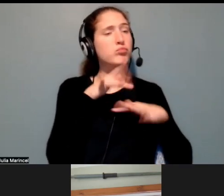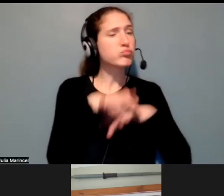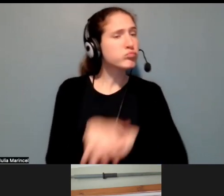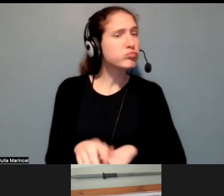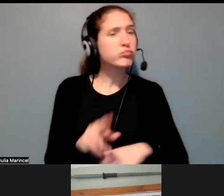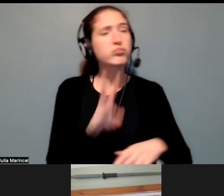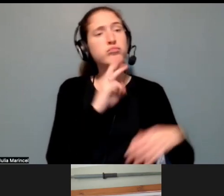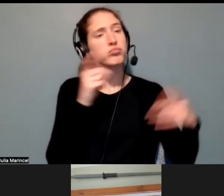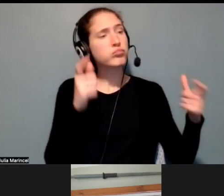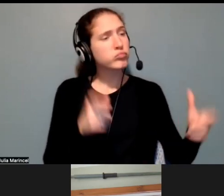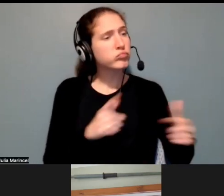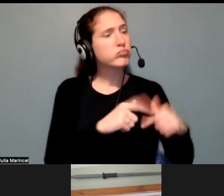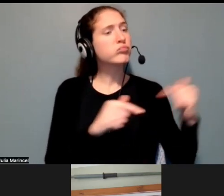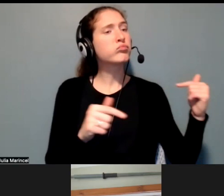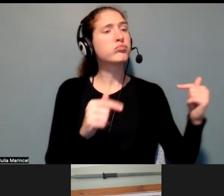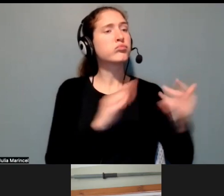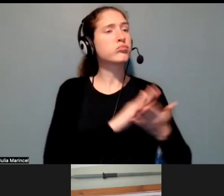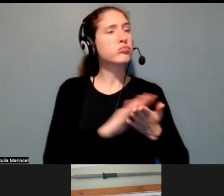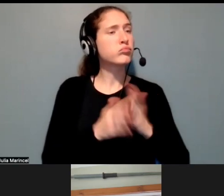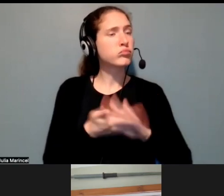Yeah, So they are important.